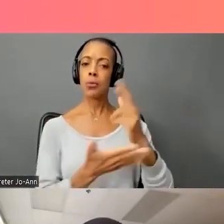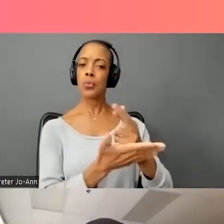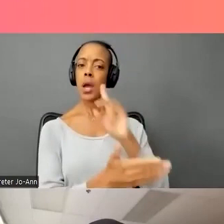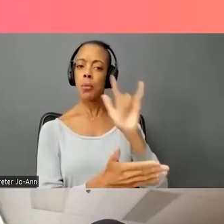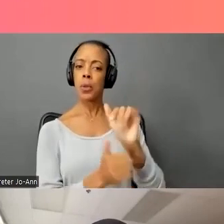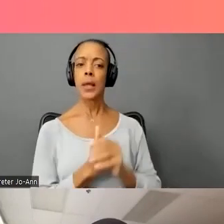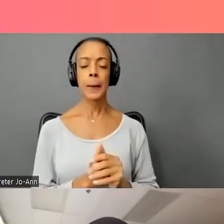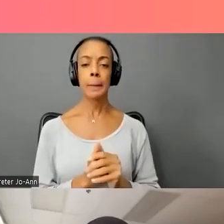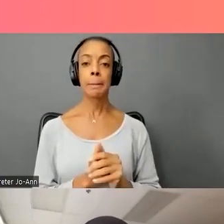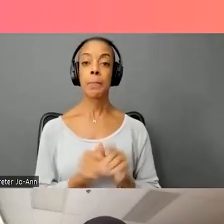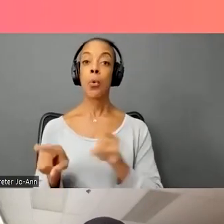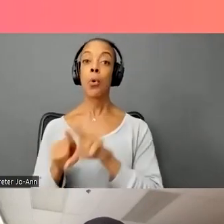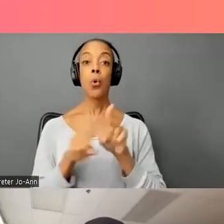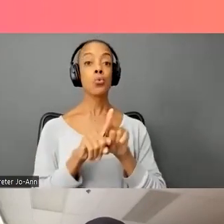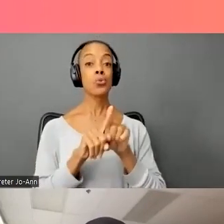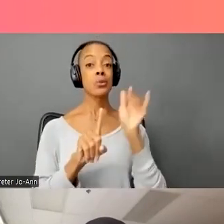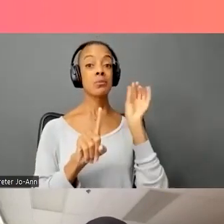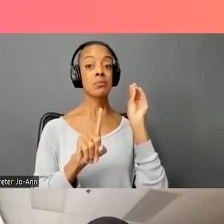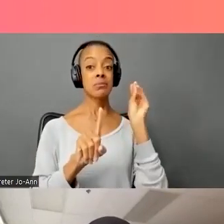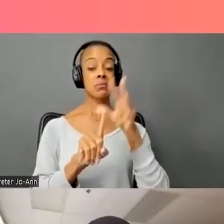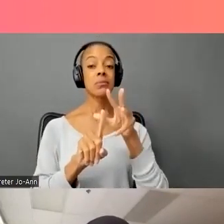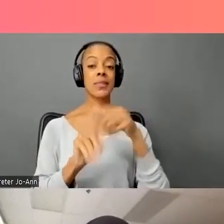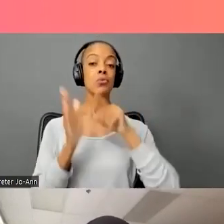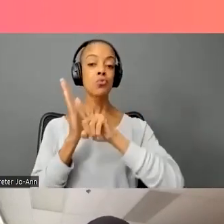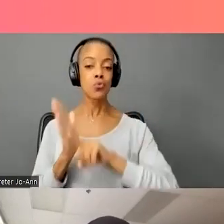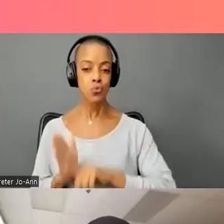to highlight that this is research from my dissertation.